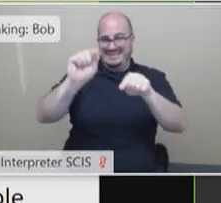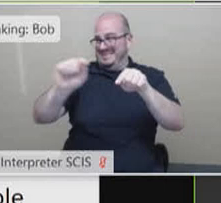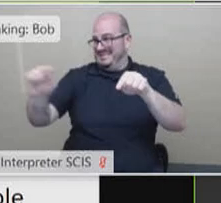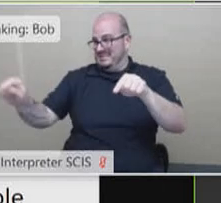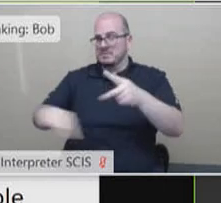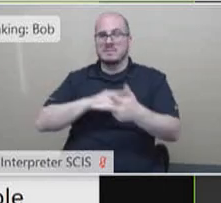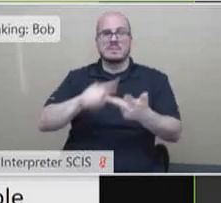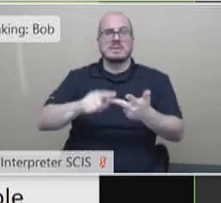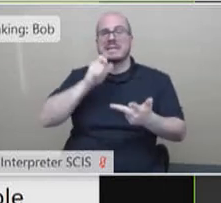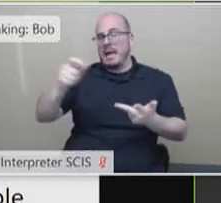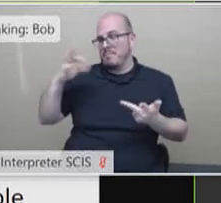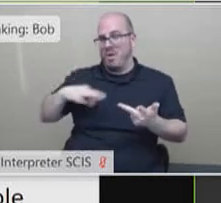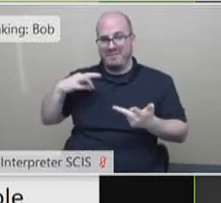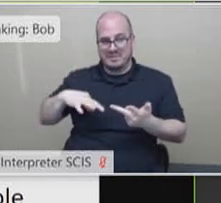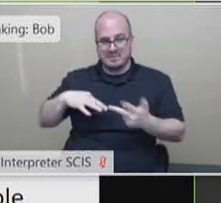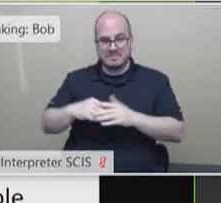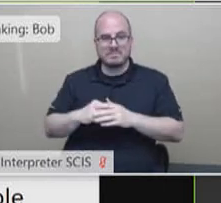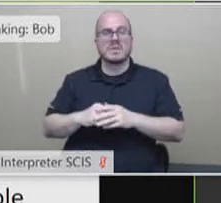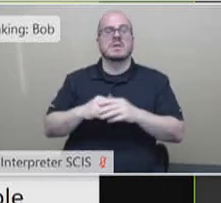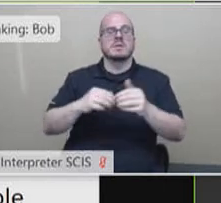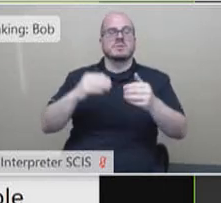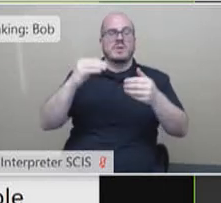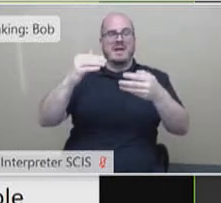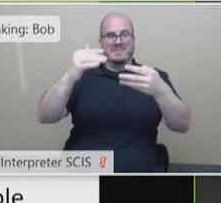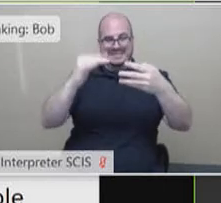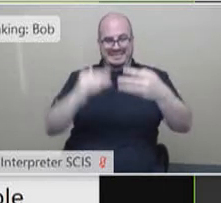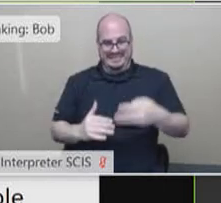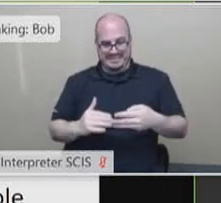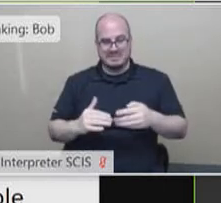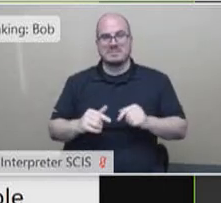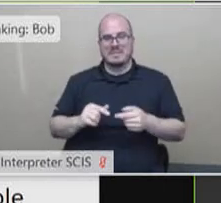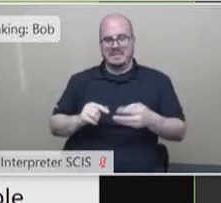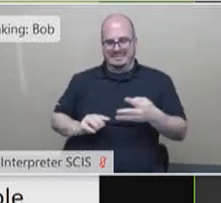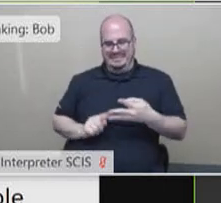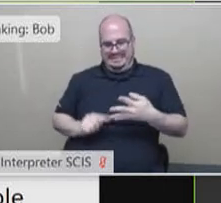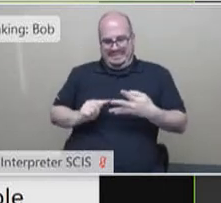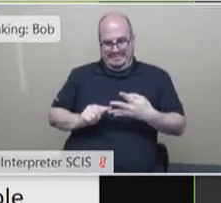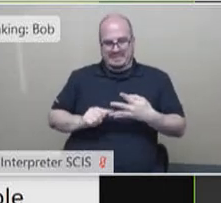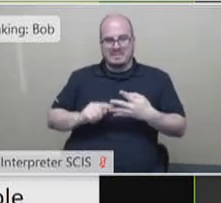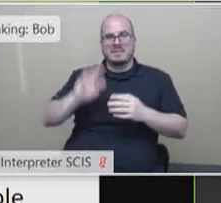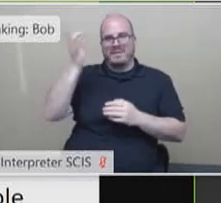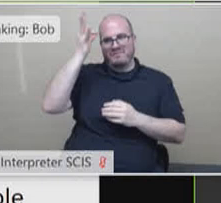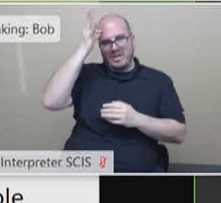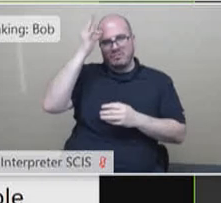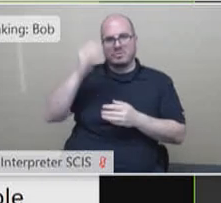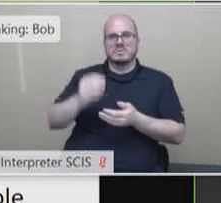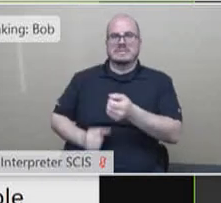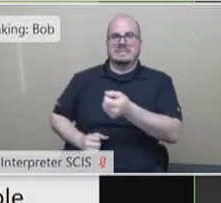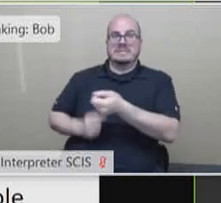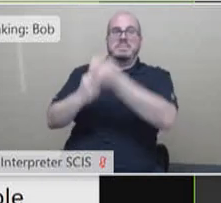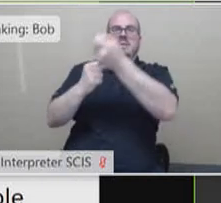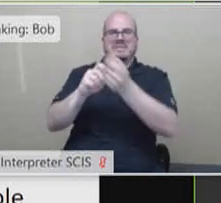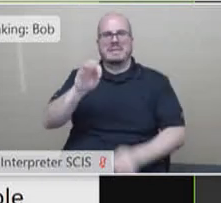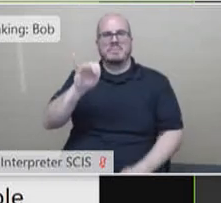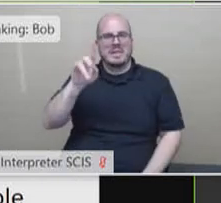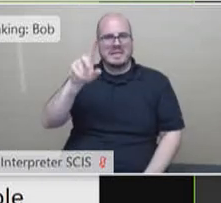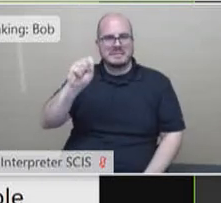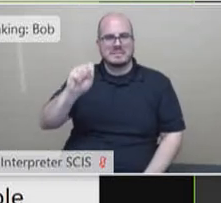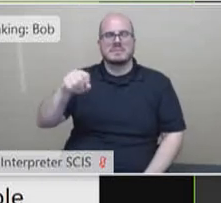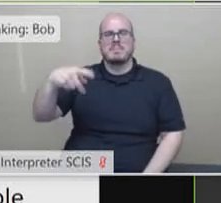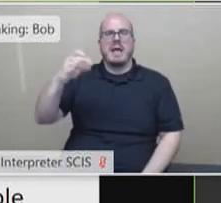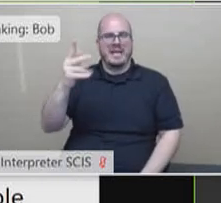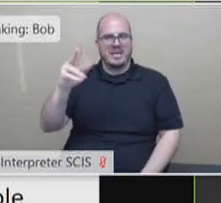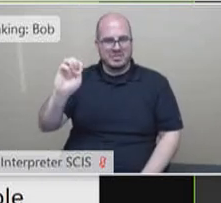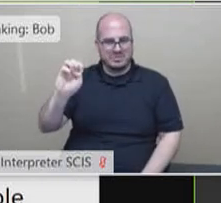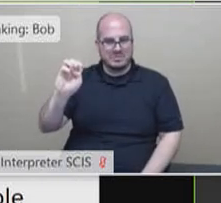attention to the second bullet from the bottom. Part of the federal stimulus package was to provide some money to the